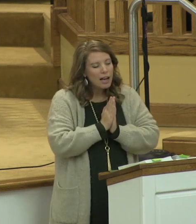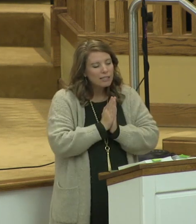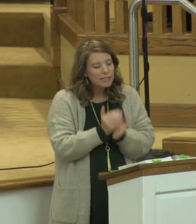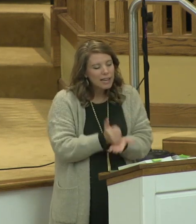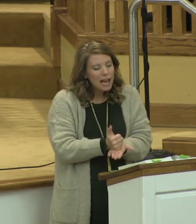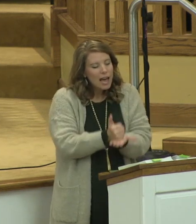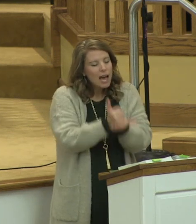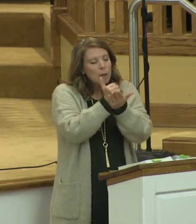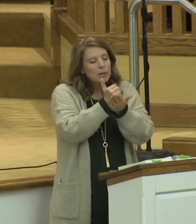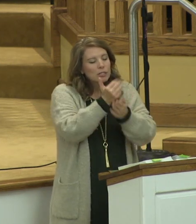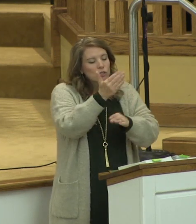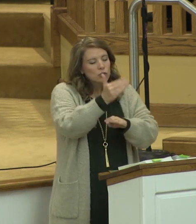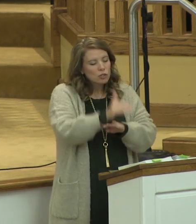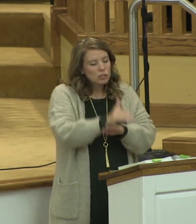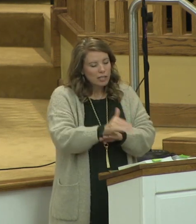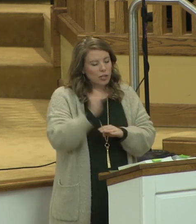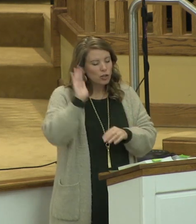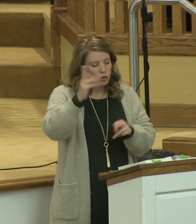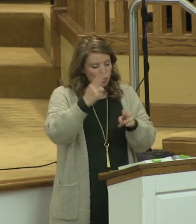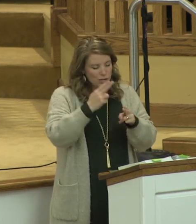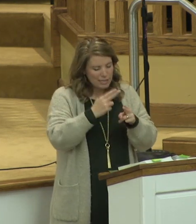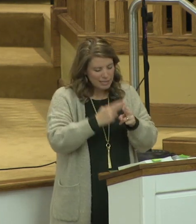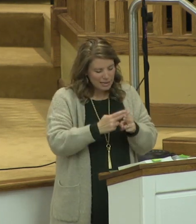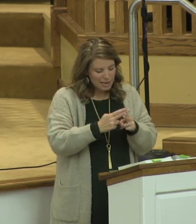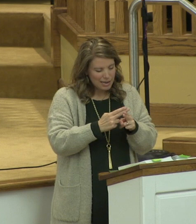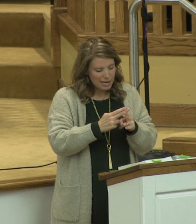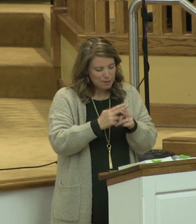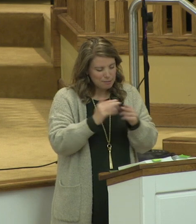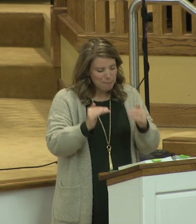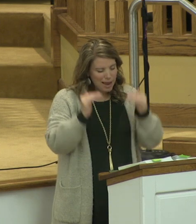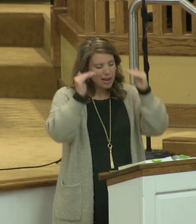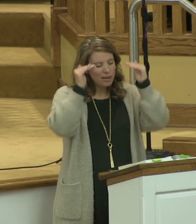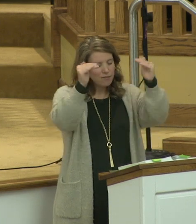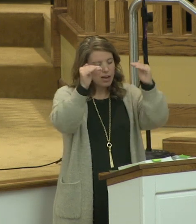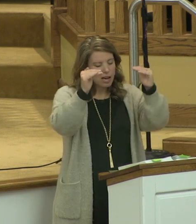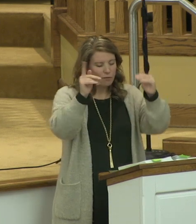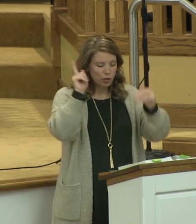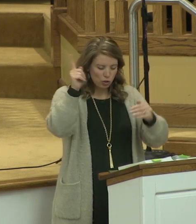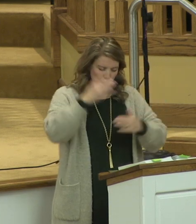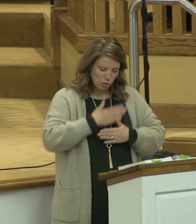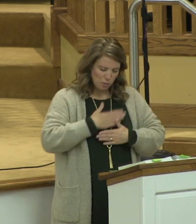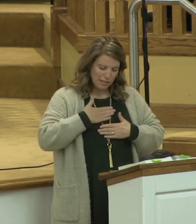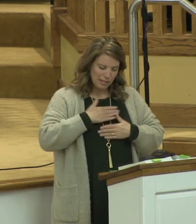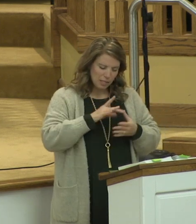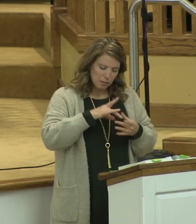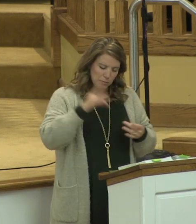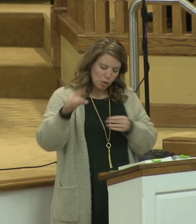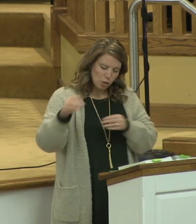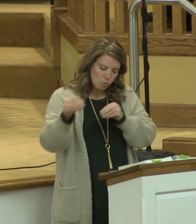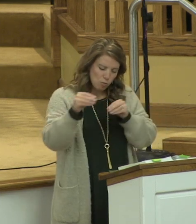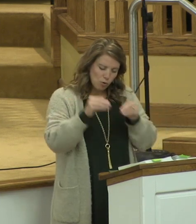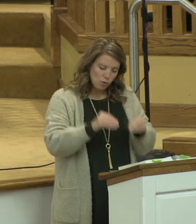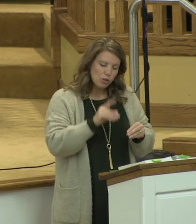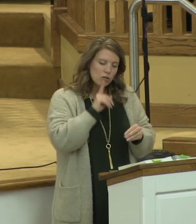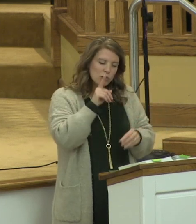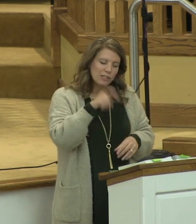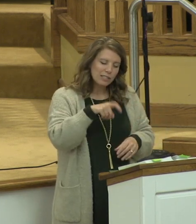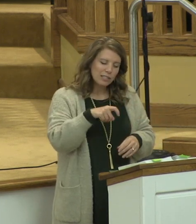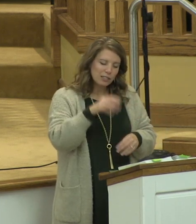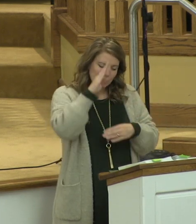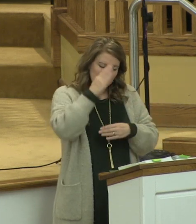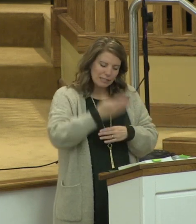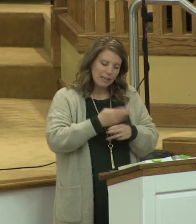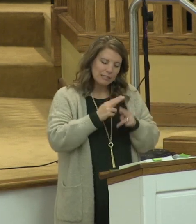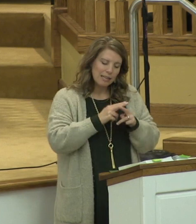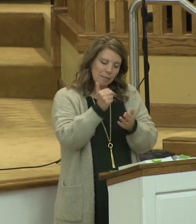us tonight, that your name might be magnified and you might be pleased and your spirit might move. We sure do need you in your son's